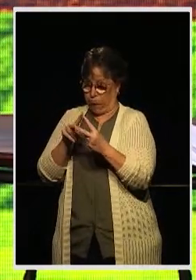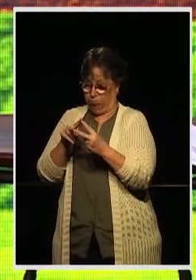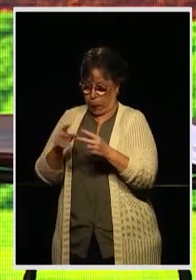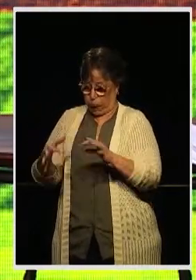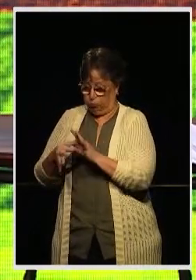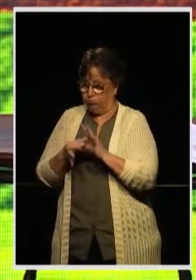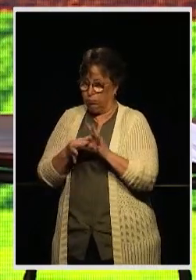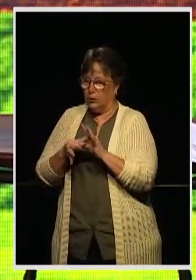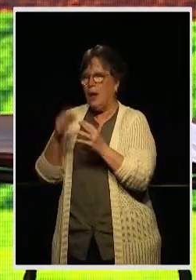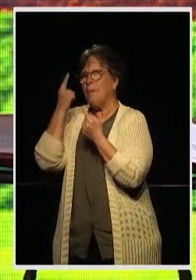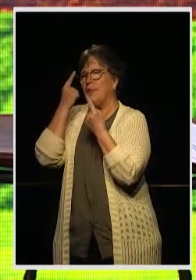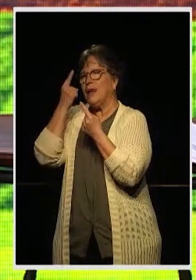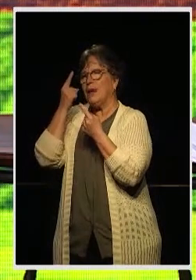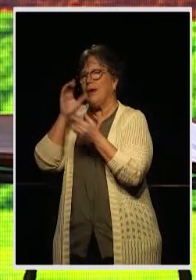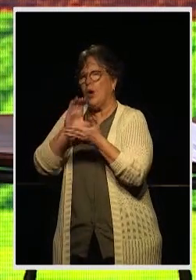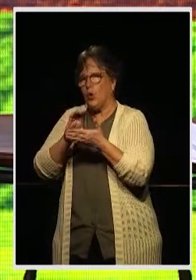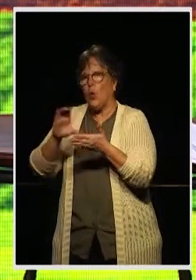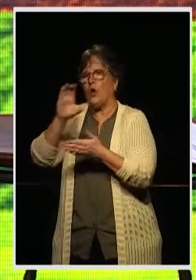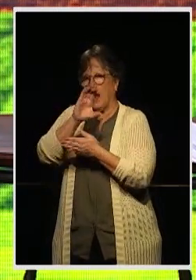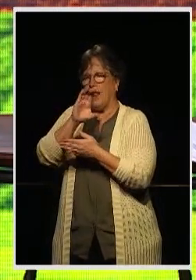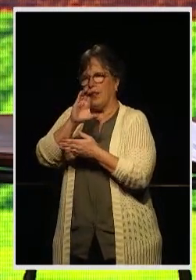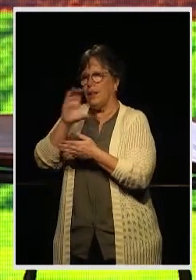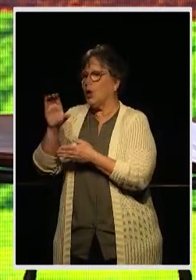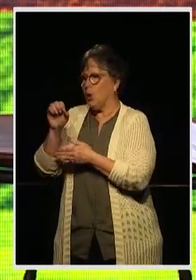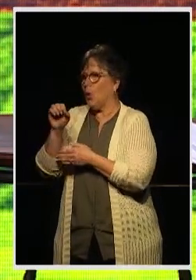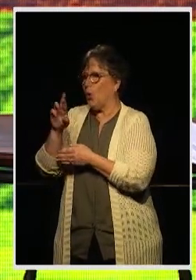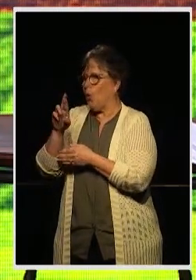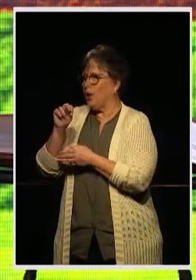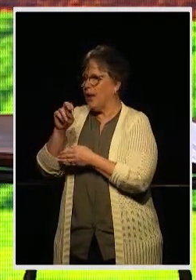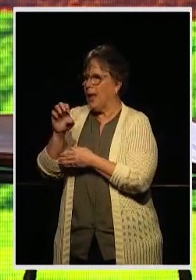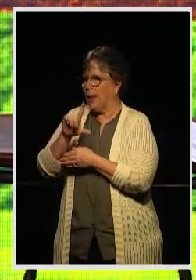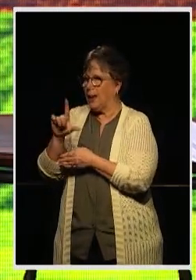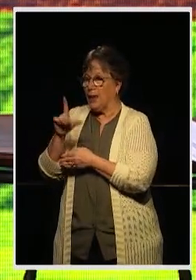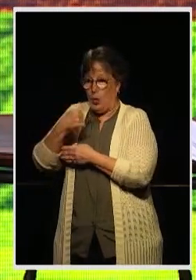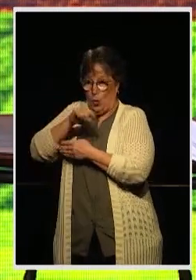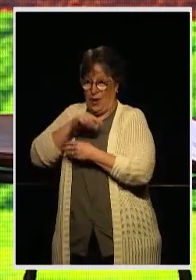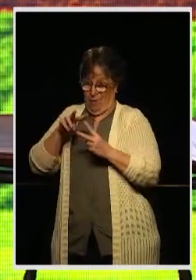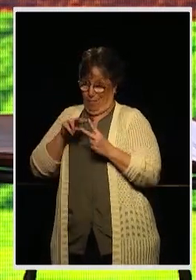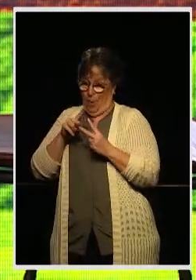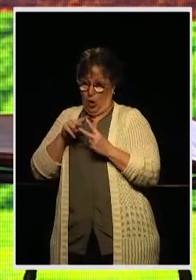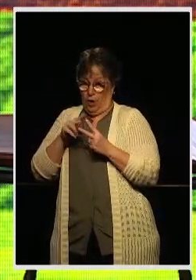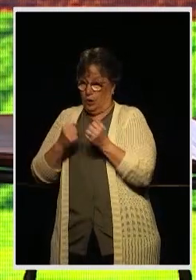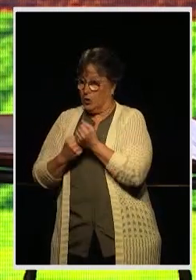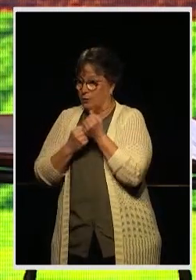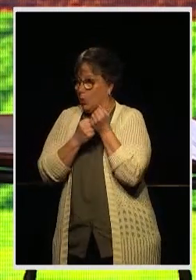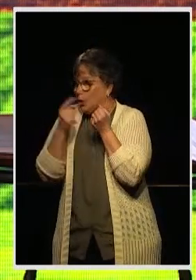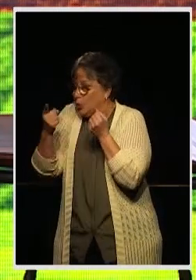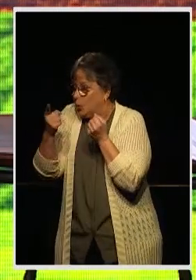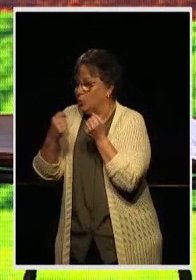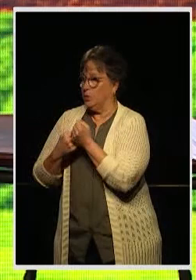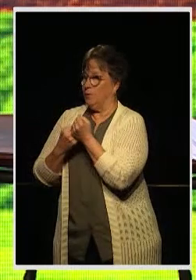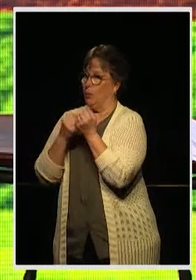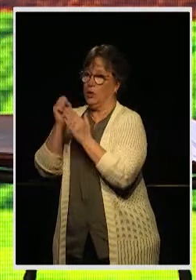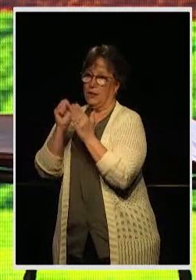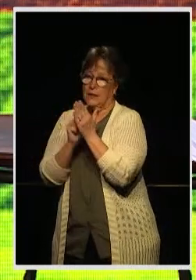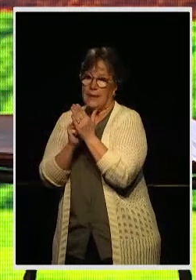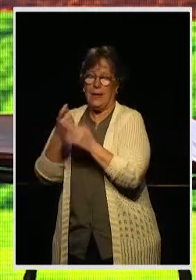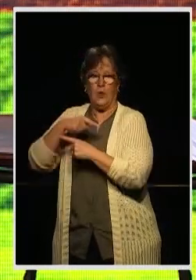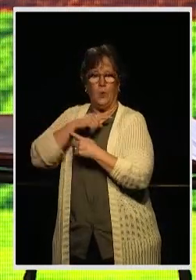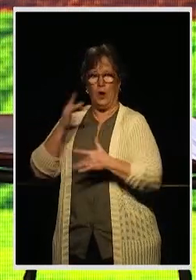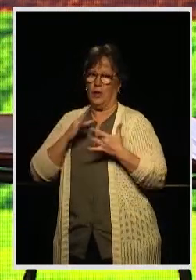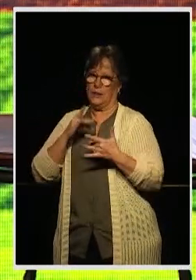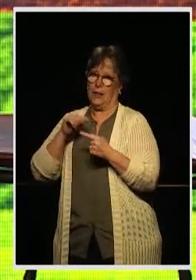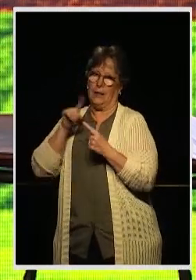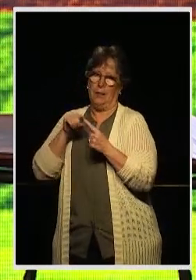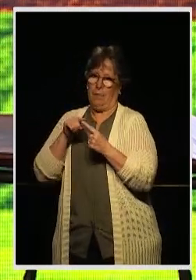Think of Cornell as a place to partner. You know, we're here to support you. We're here to support the state. We are very excited about Grow New